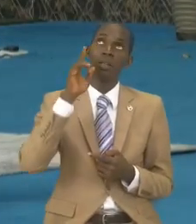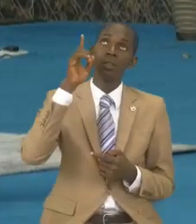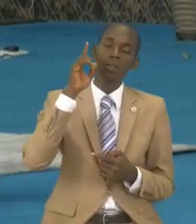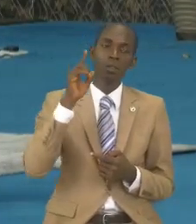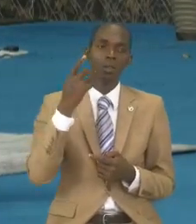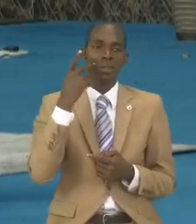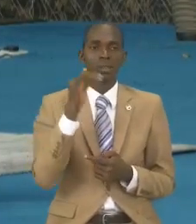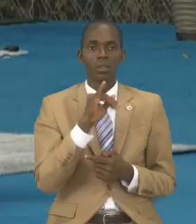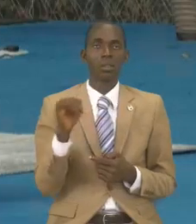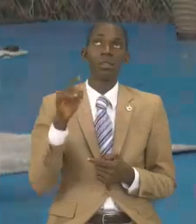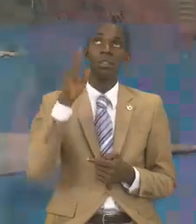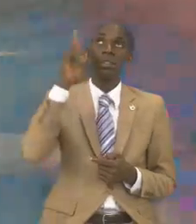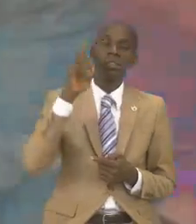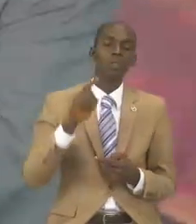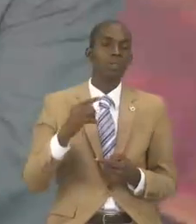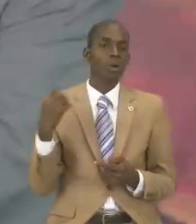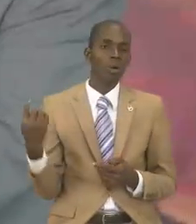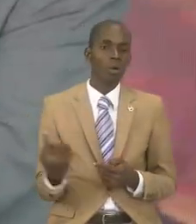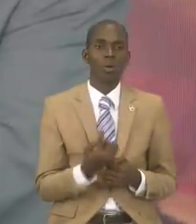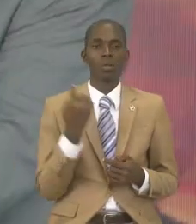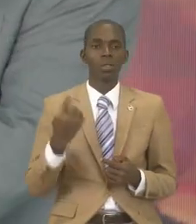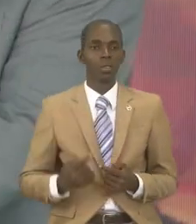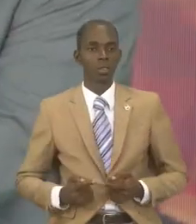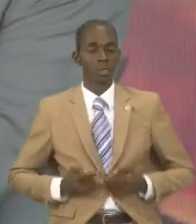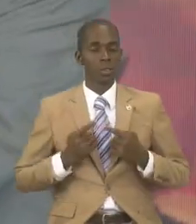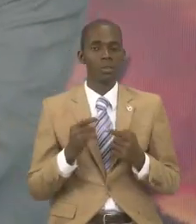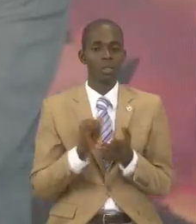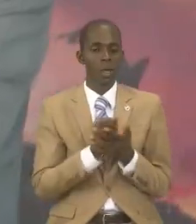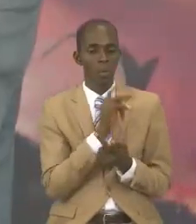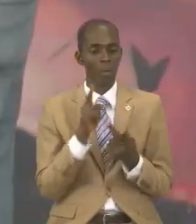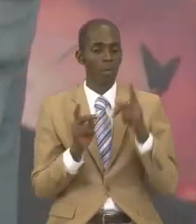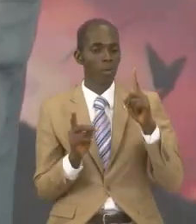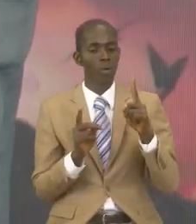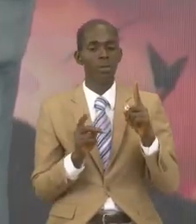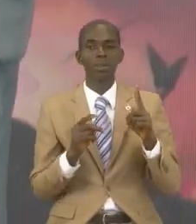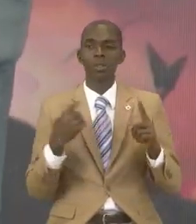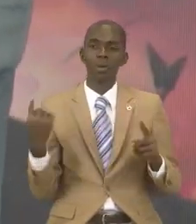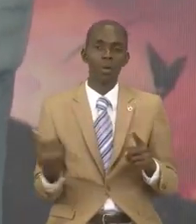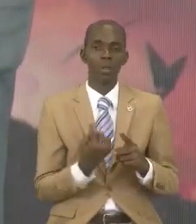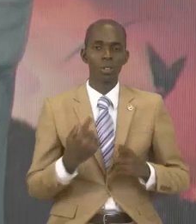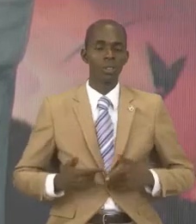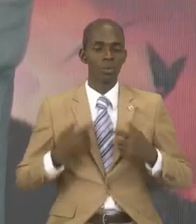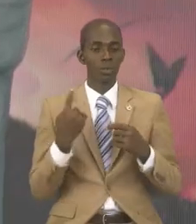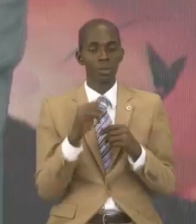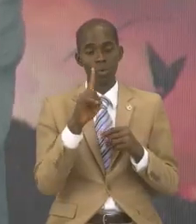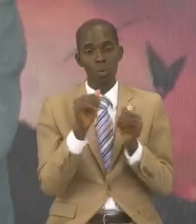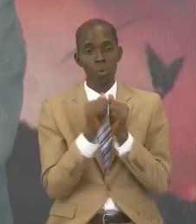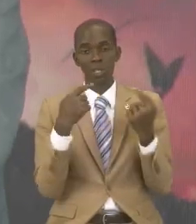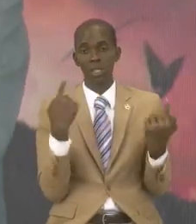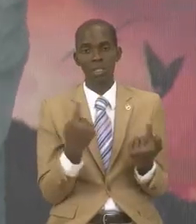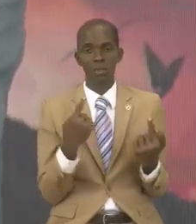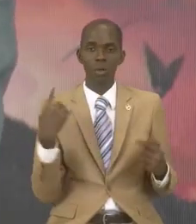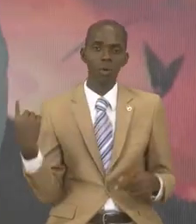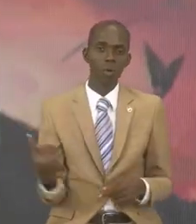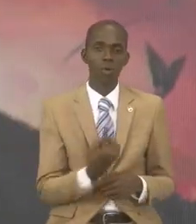seeing he ever liveth, the perfect one, ever liveth, the sinless one, ever